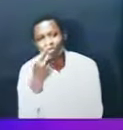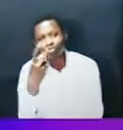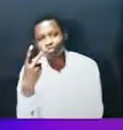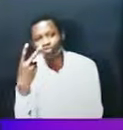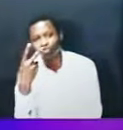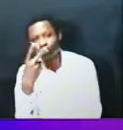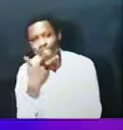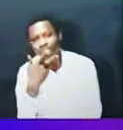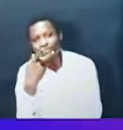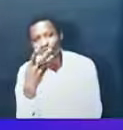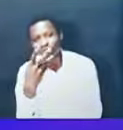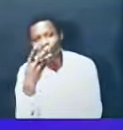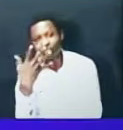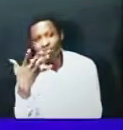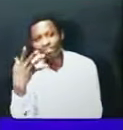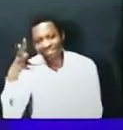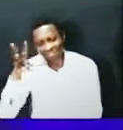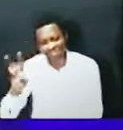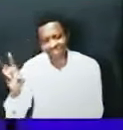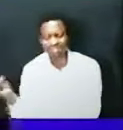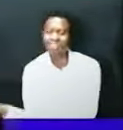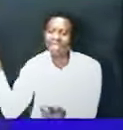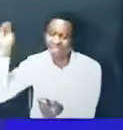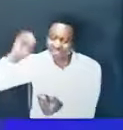Isbak, and Isua, Emano. So